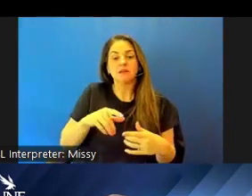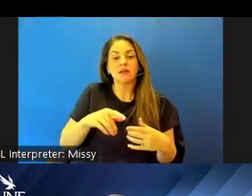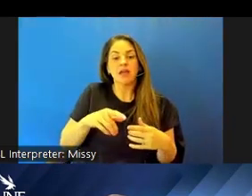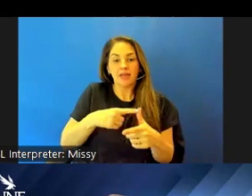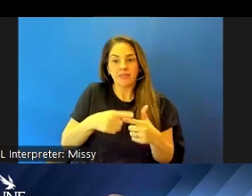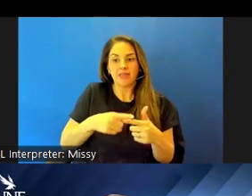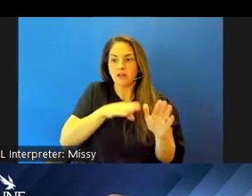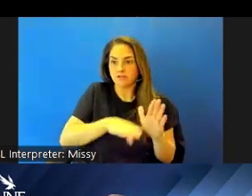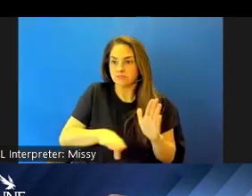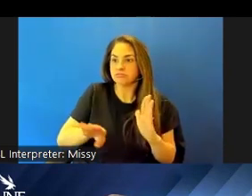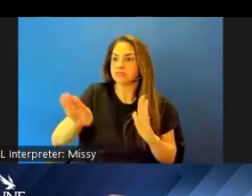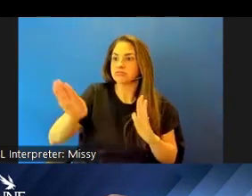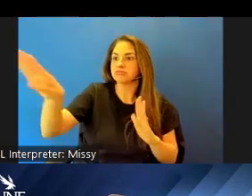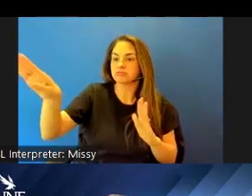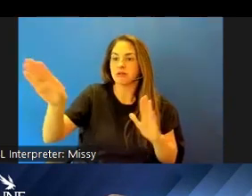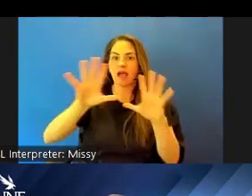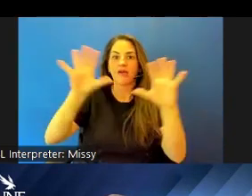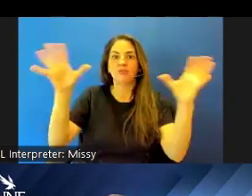level.